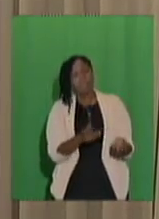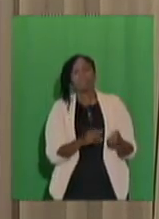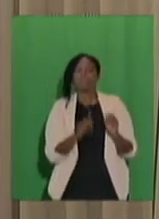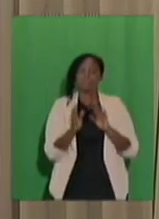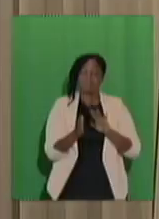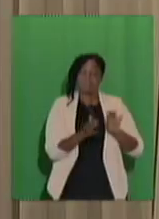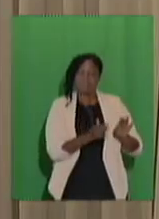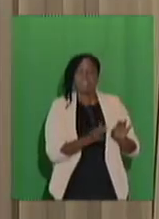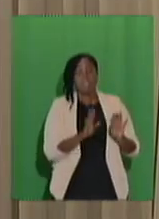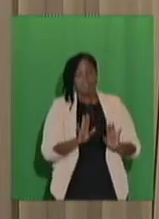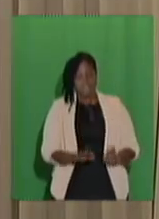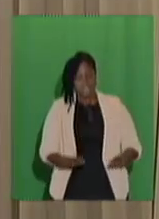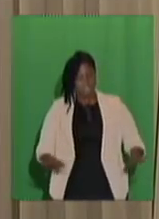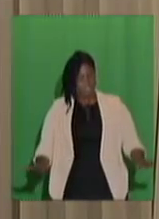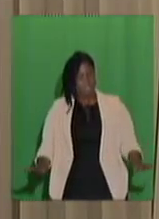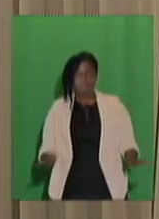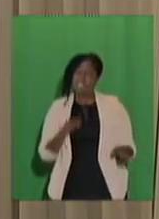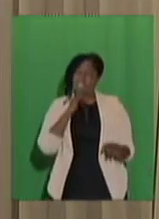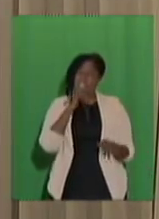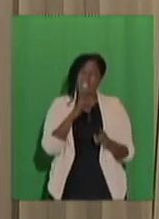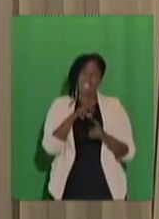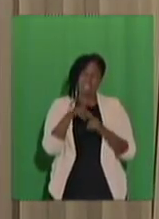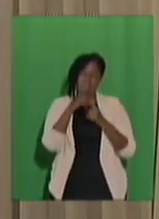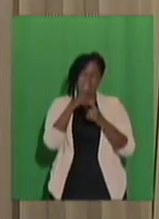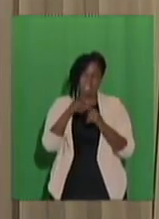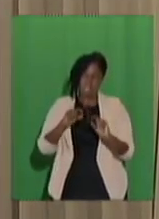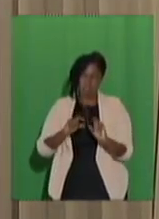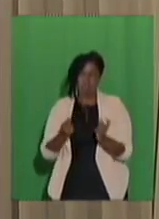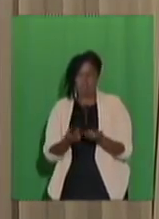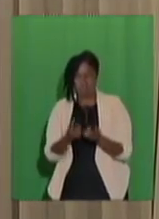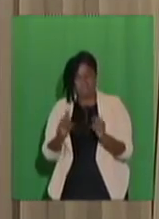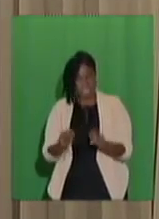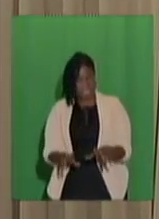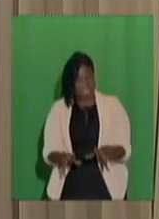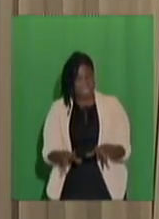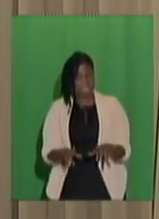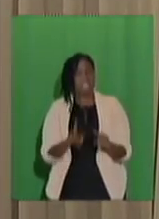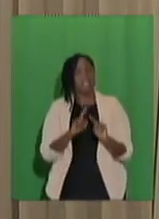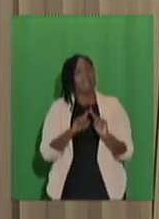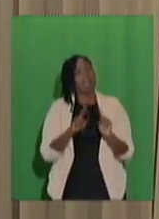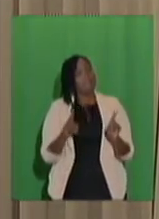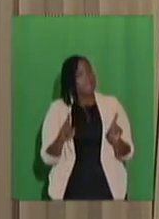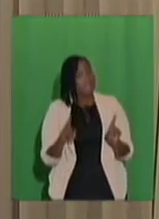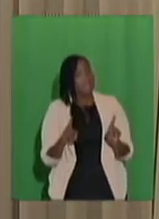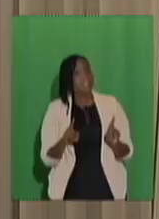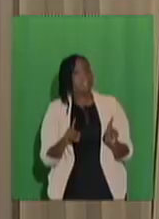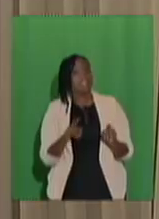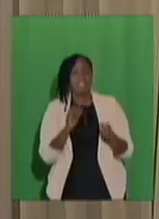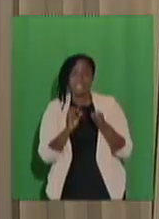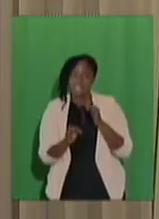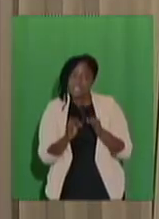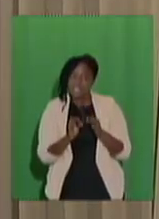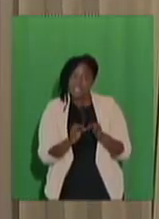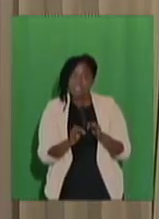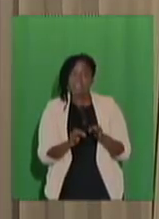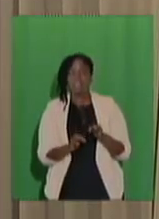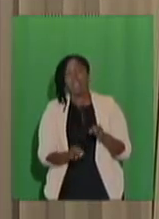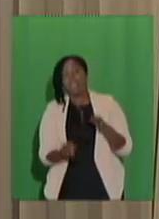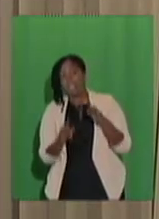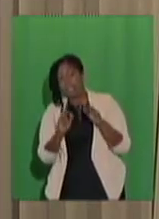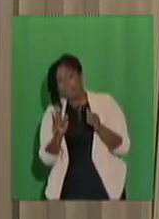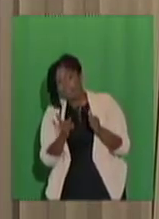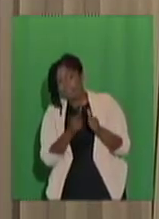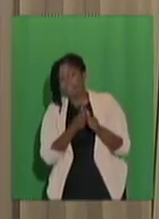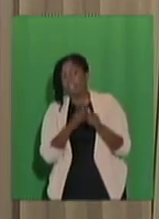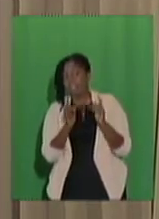as a special population by way of testing. But of course, if they are primary or secondary or tertiary contact, they will be